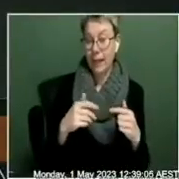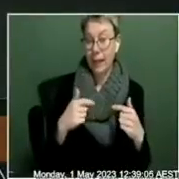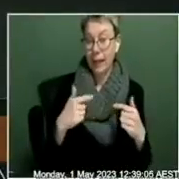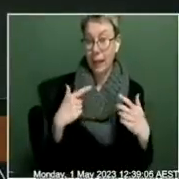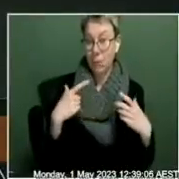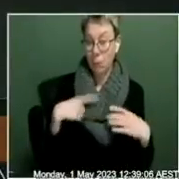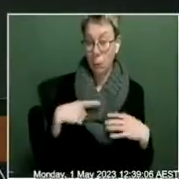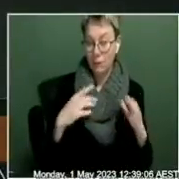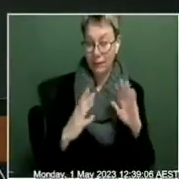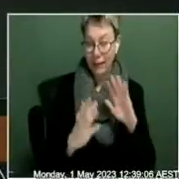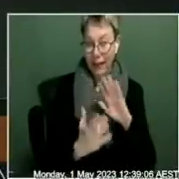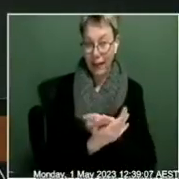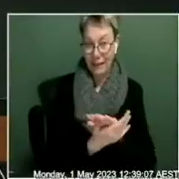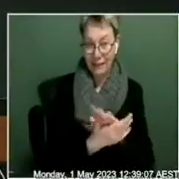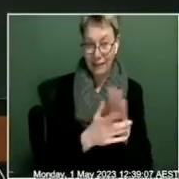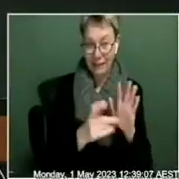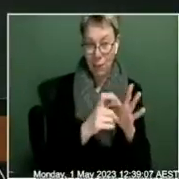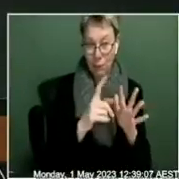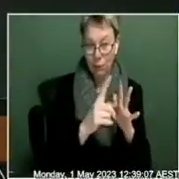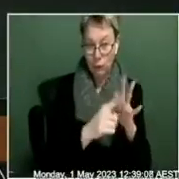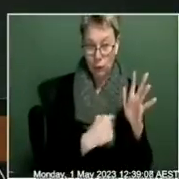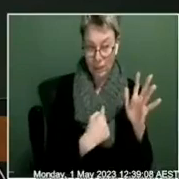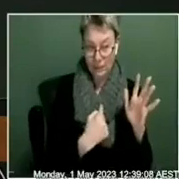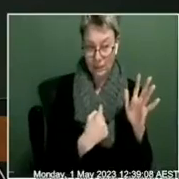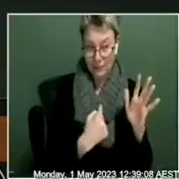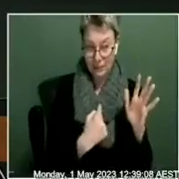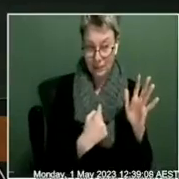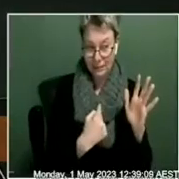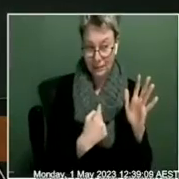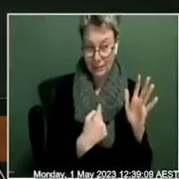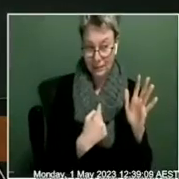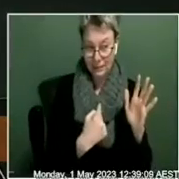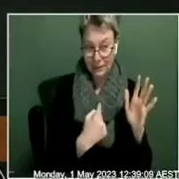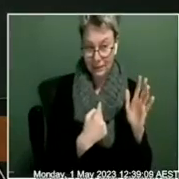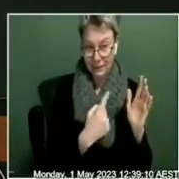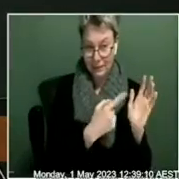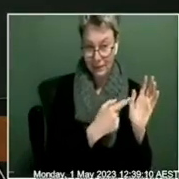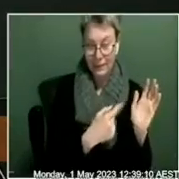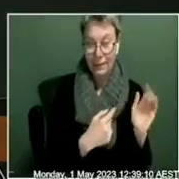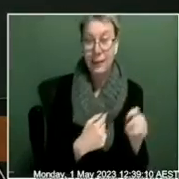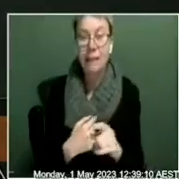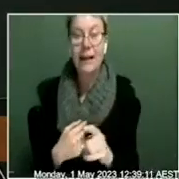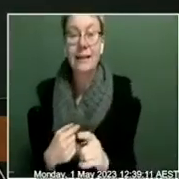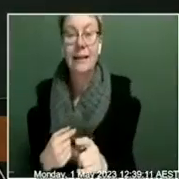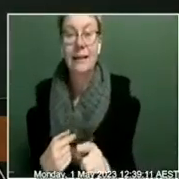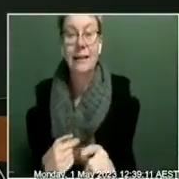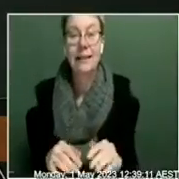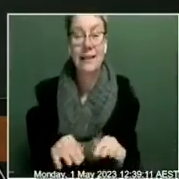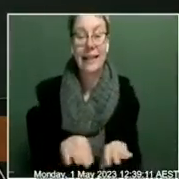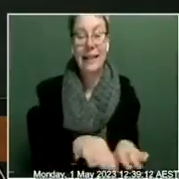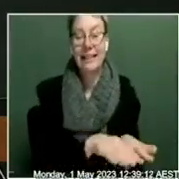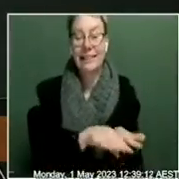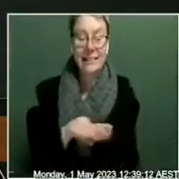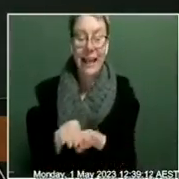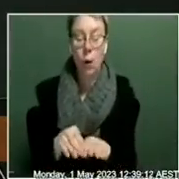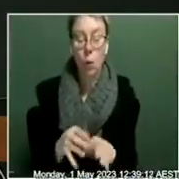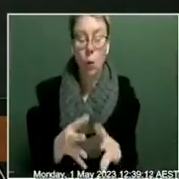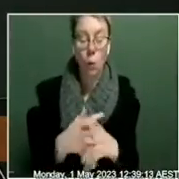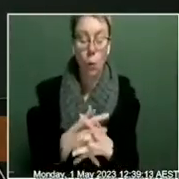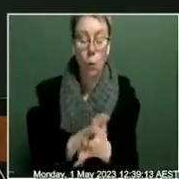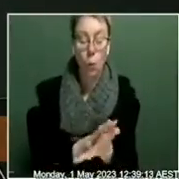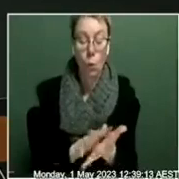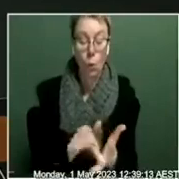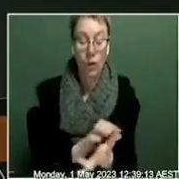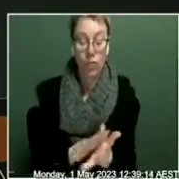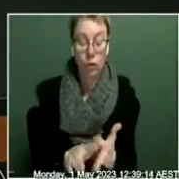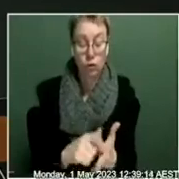A standard withdrawal pack. How does that for every woman that comes in? And we've heard this as evidence. And